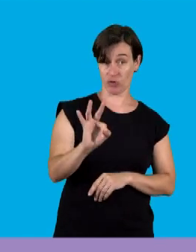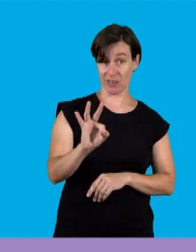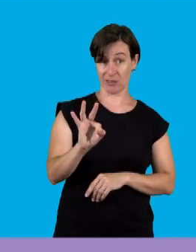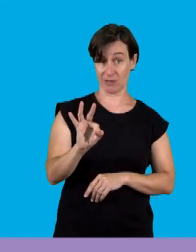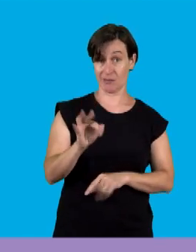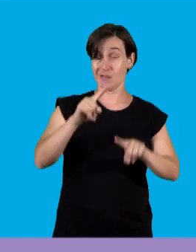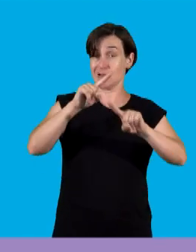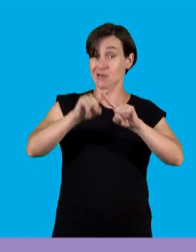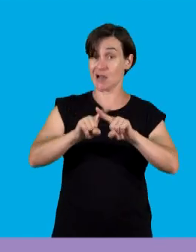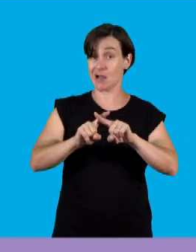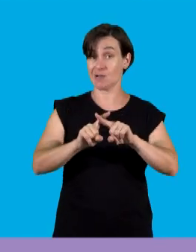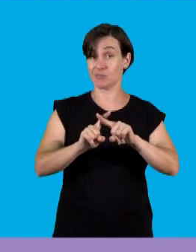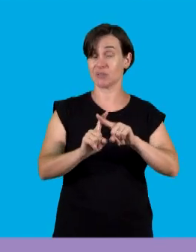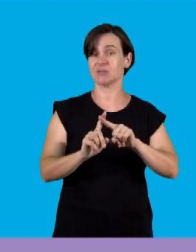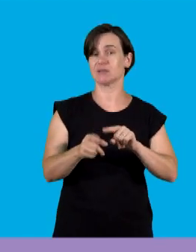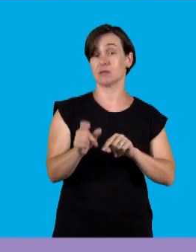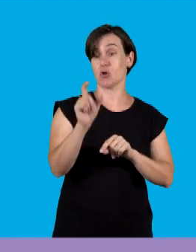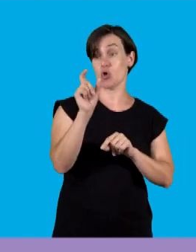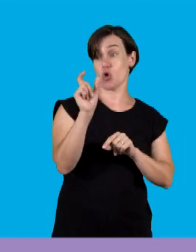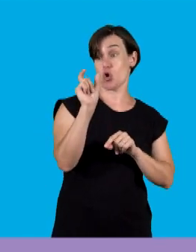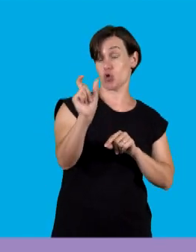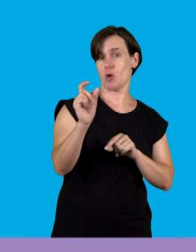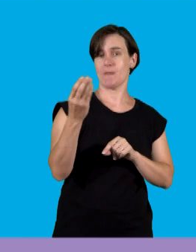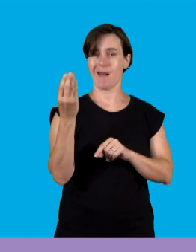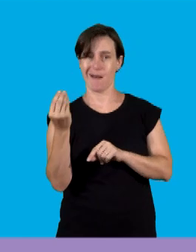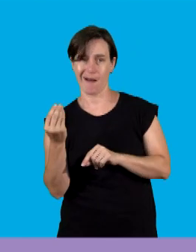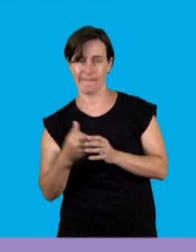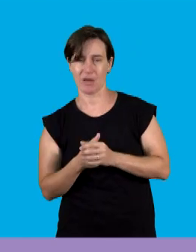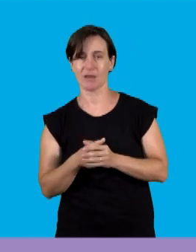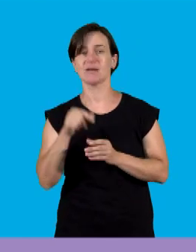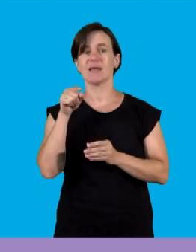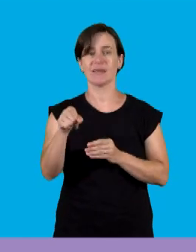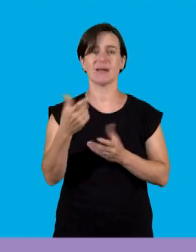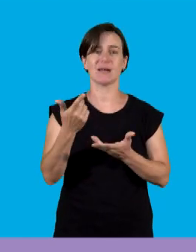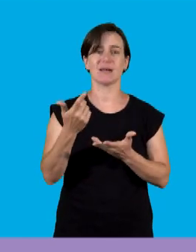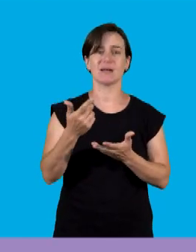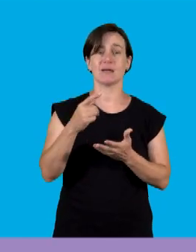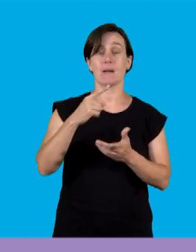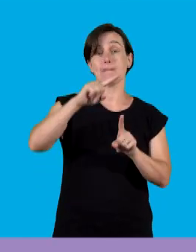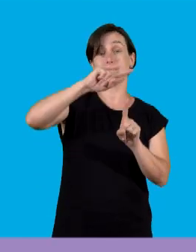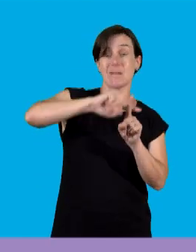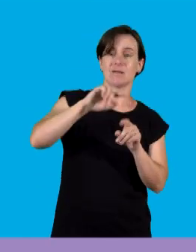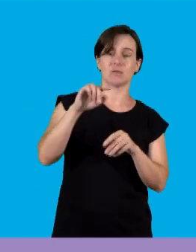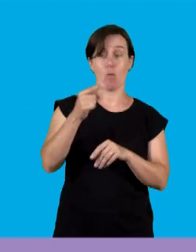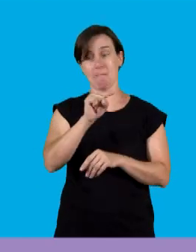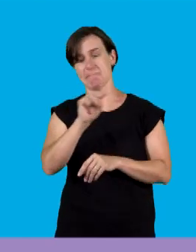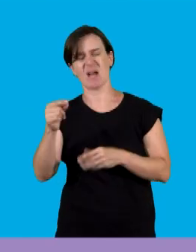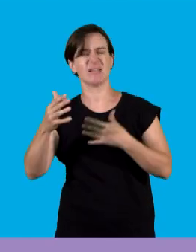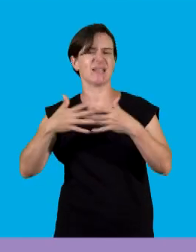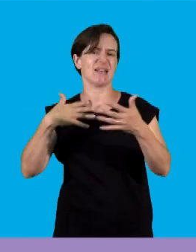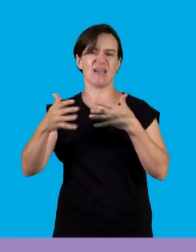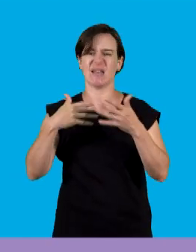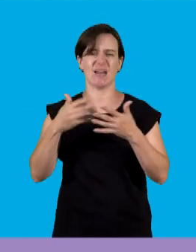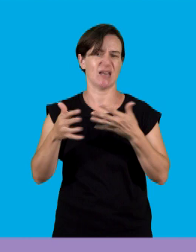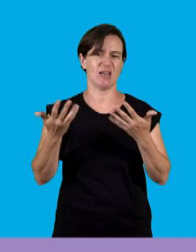with our term number, and we are going to add or subtract any constant.